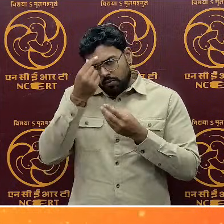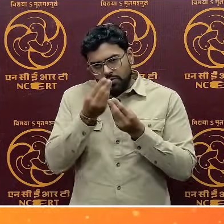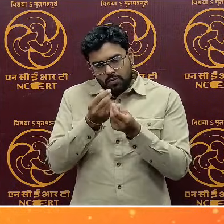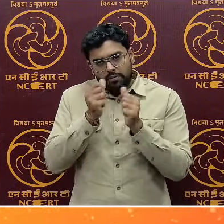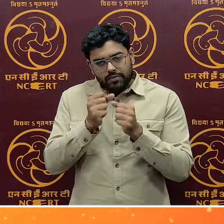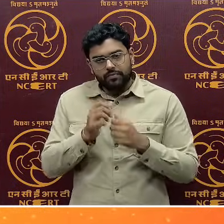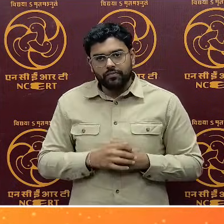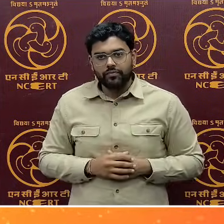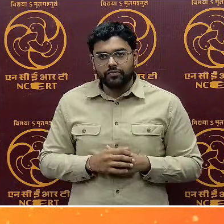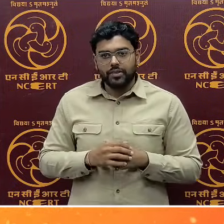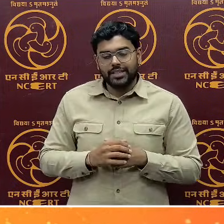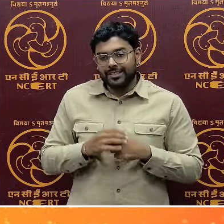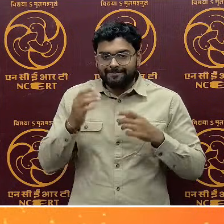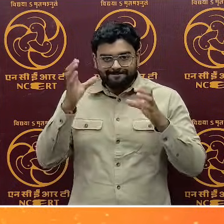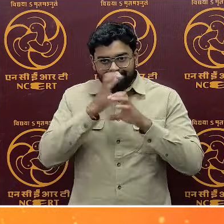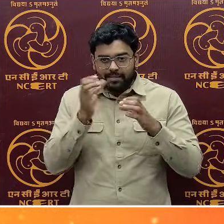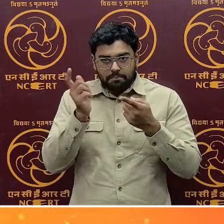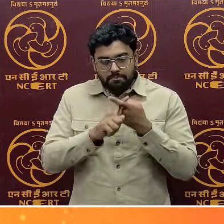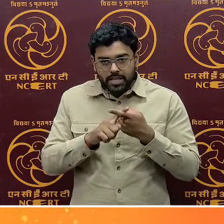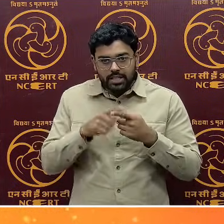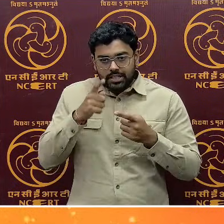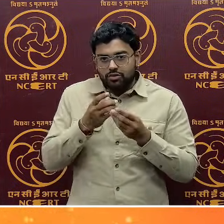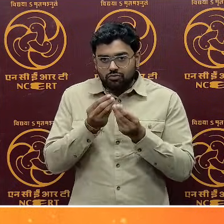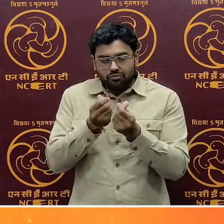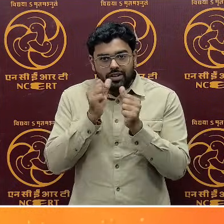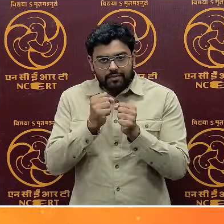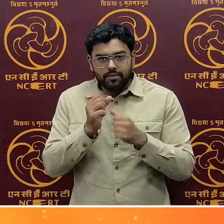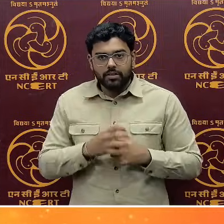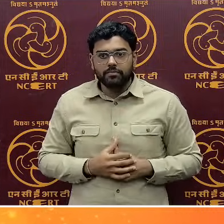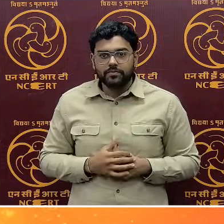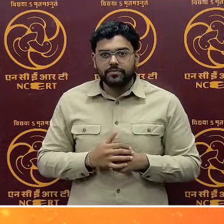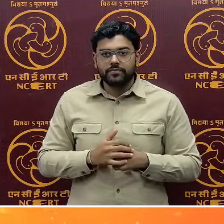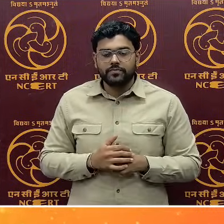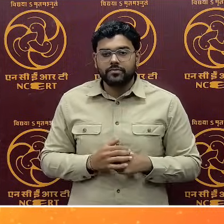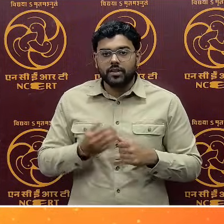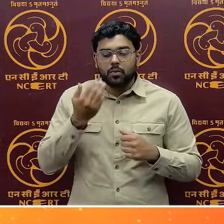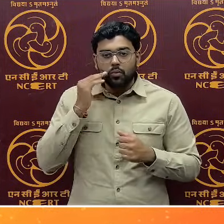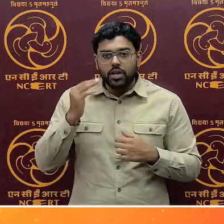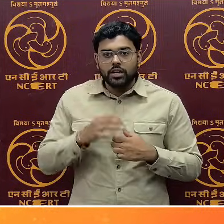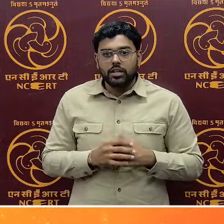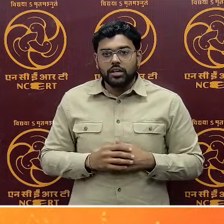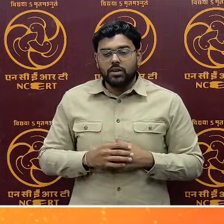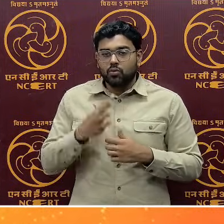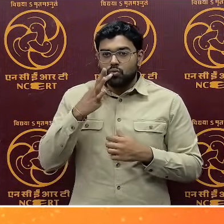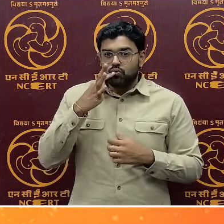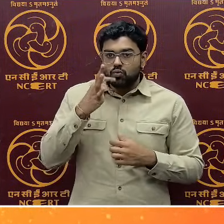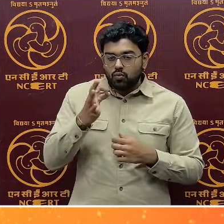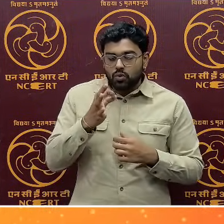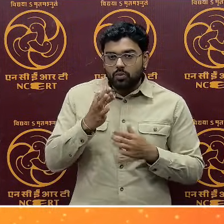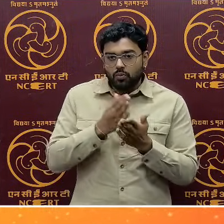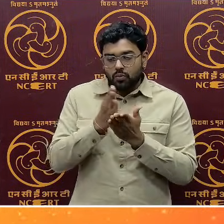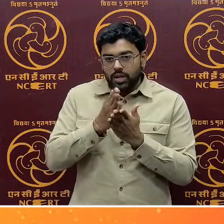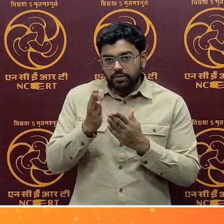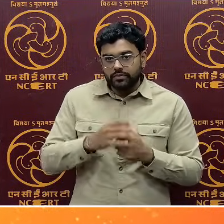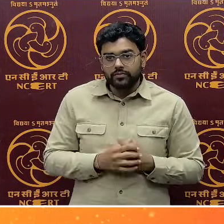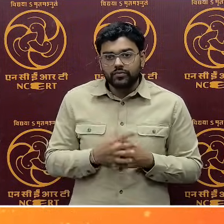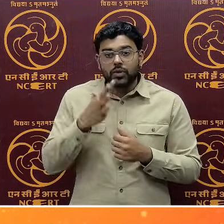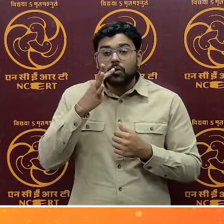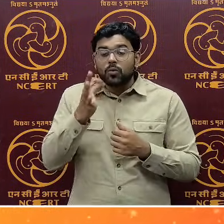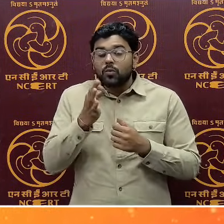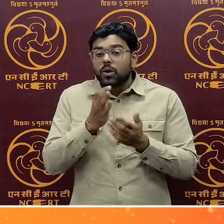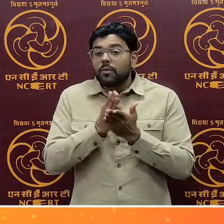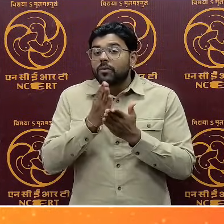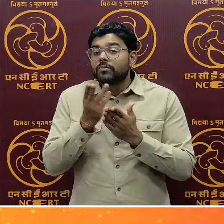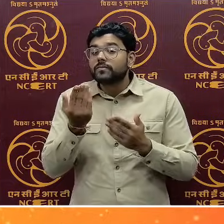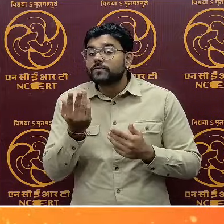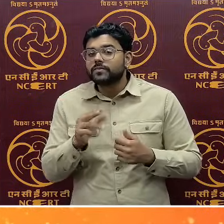So he had a mystery he could not solve, and in a matter of fact manner. In a matter of fact manner